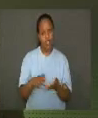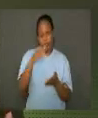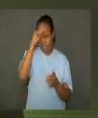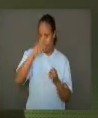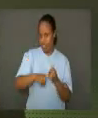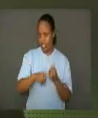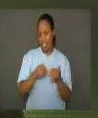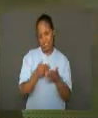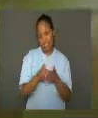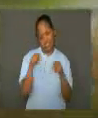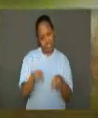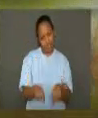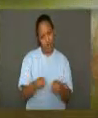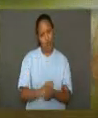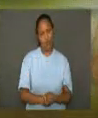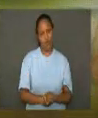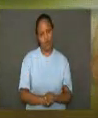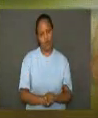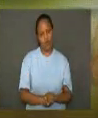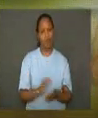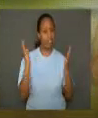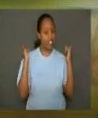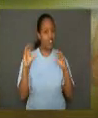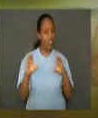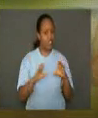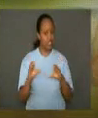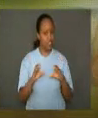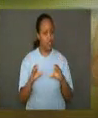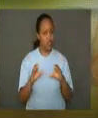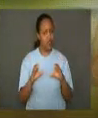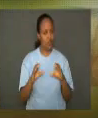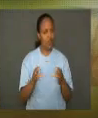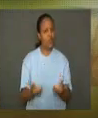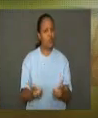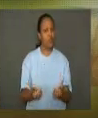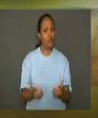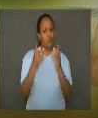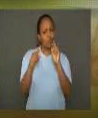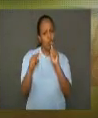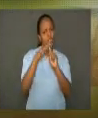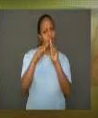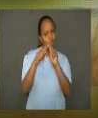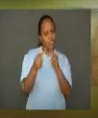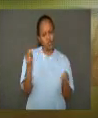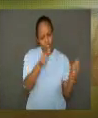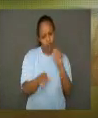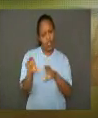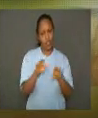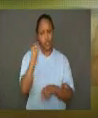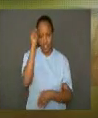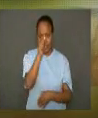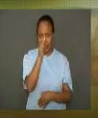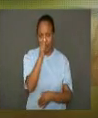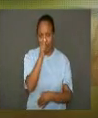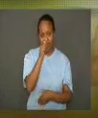lesson for today. I hope that by hearing about all the positive contributions